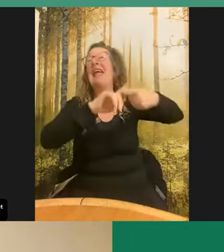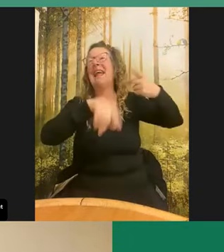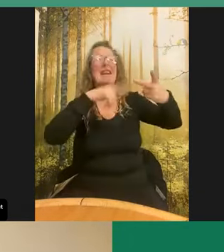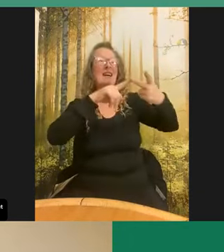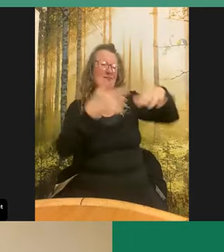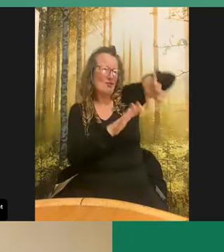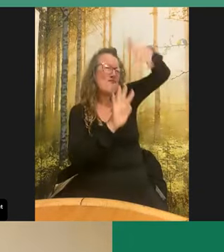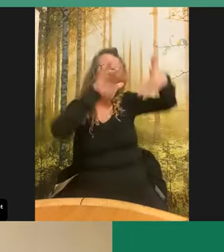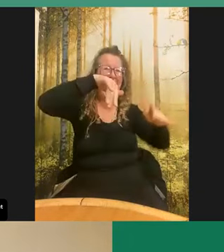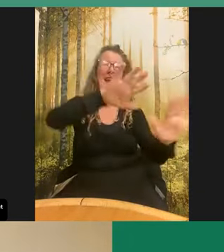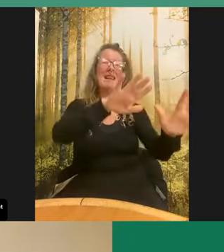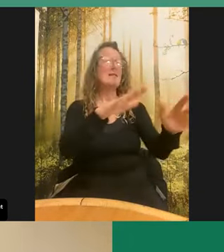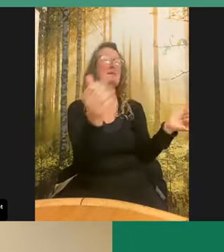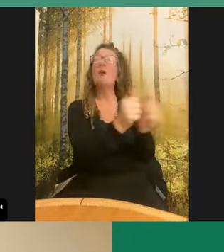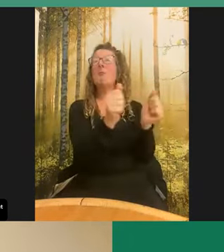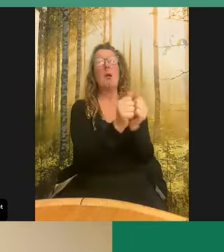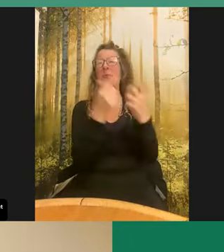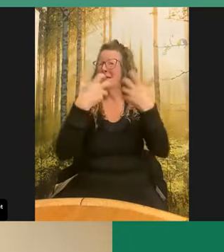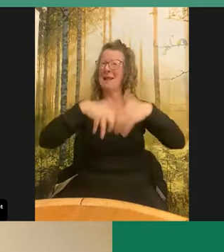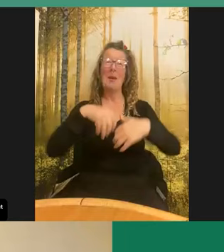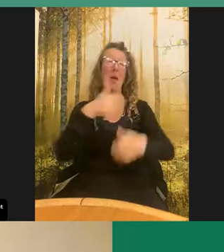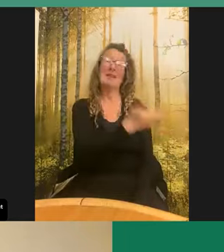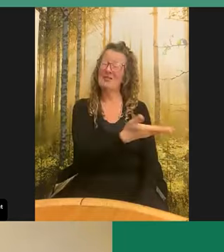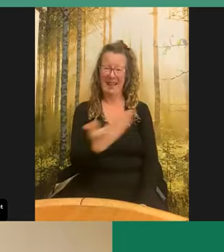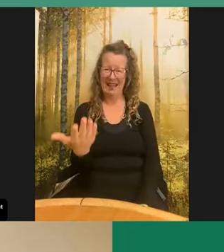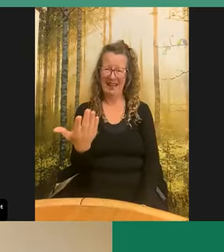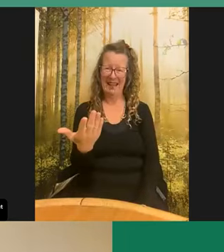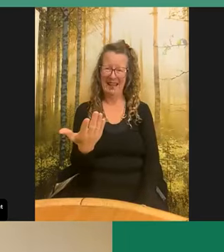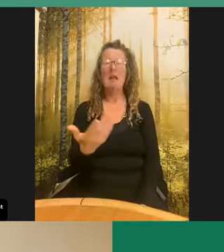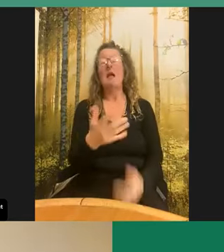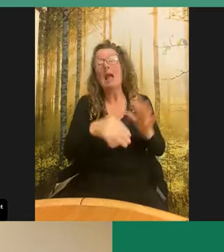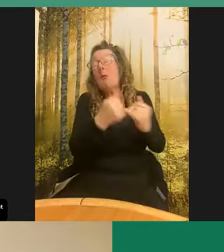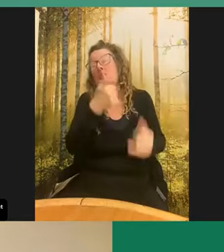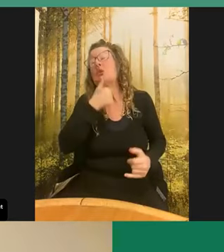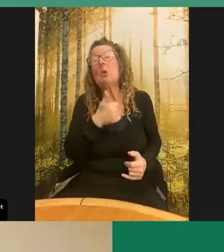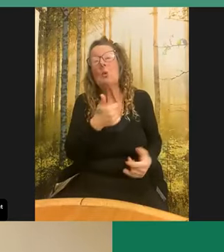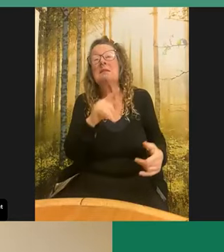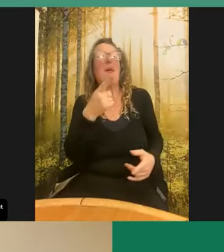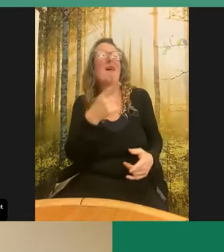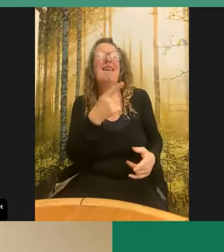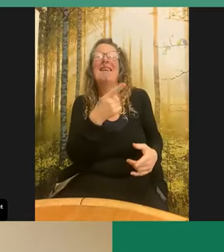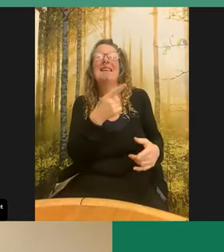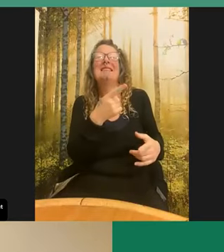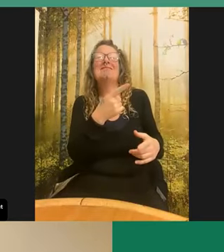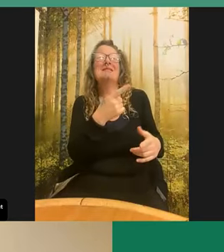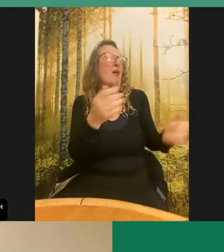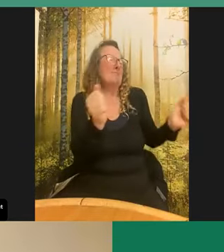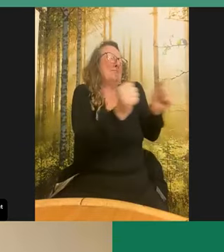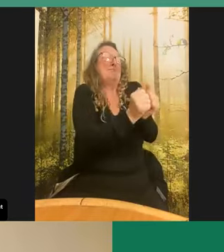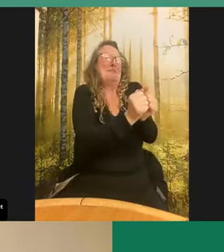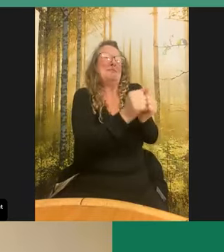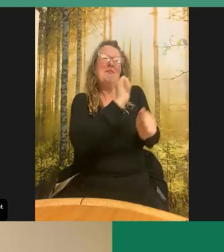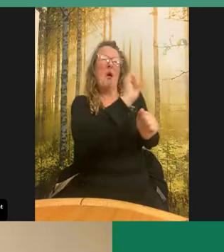wasn't appropriate technology, although obviously it was used as well. So I think this still affects us today. And I think